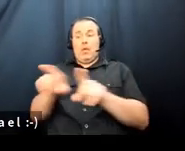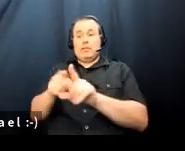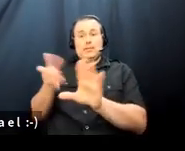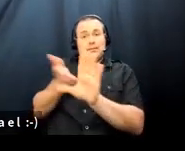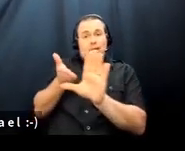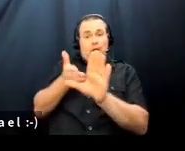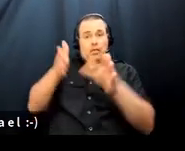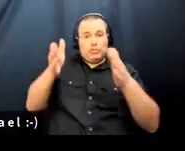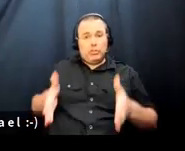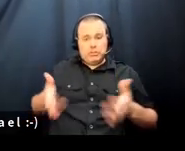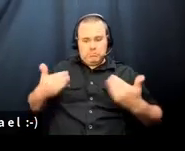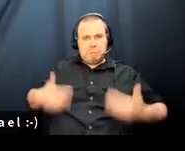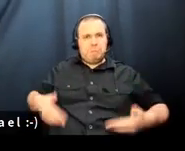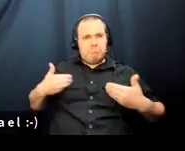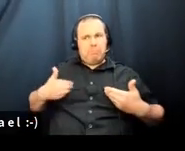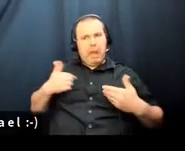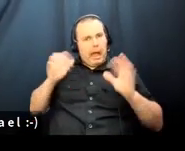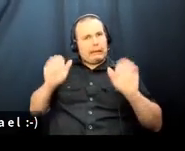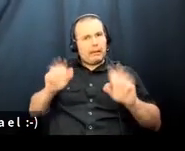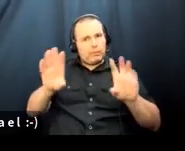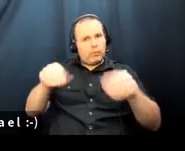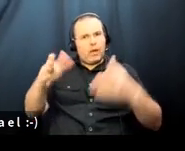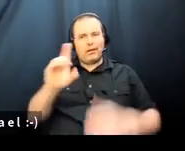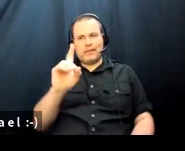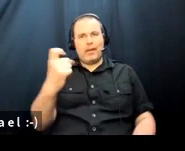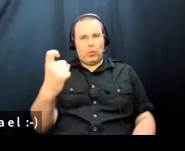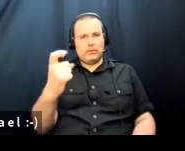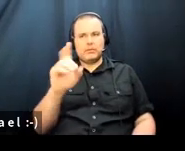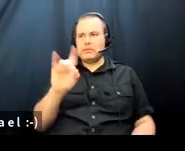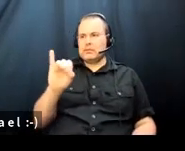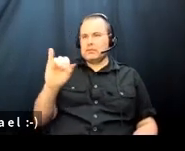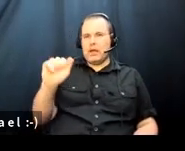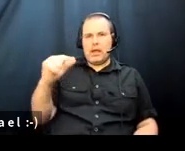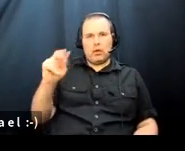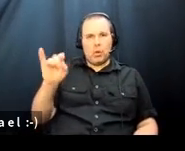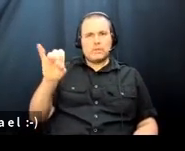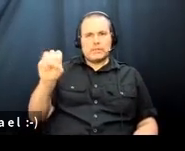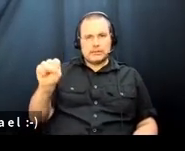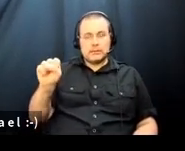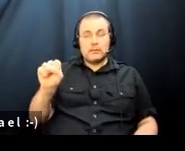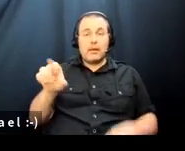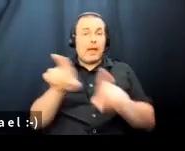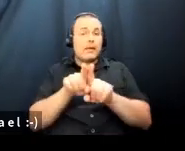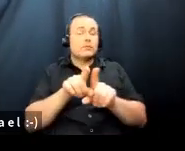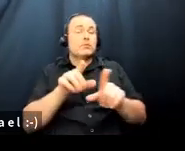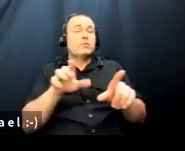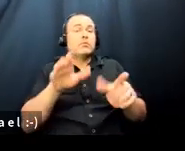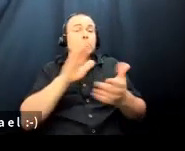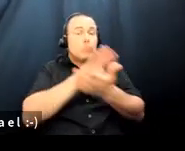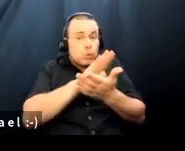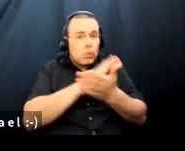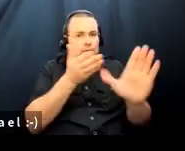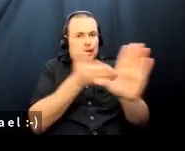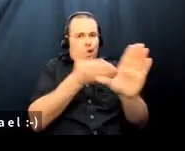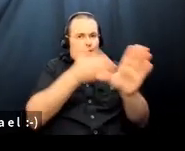can provide a diagnosis. As a school psychologist,